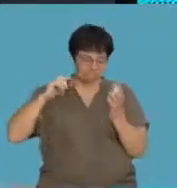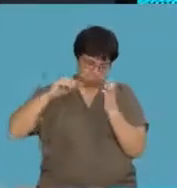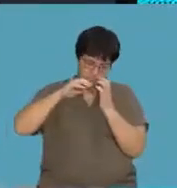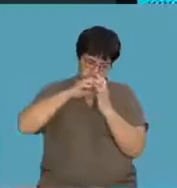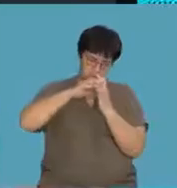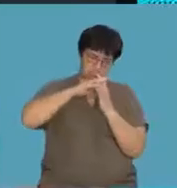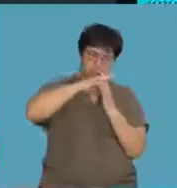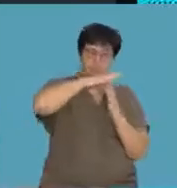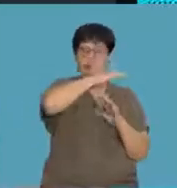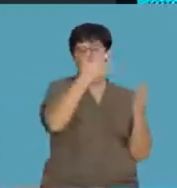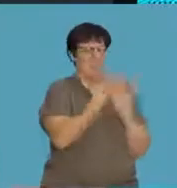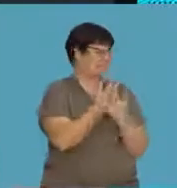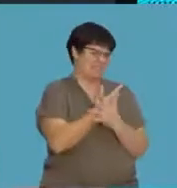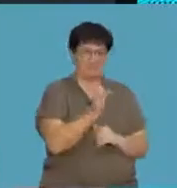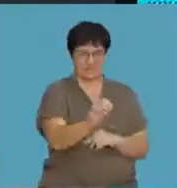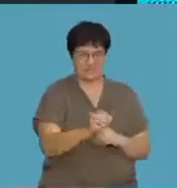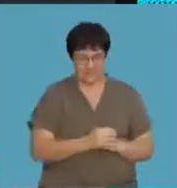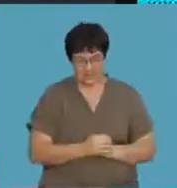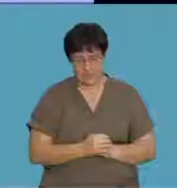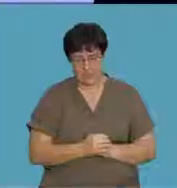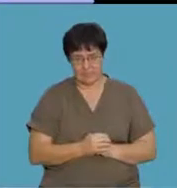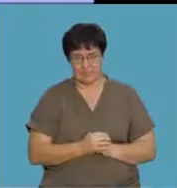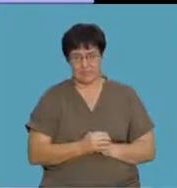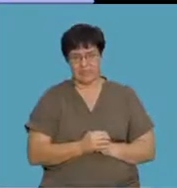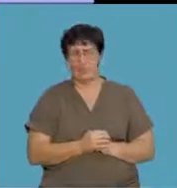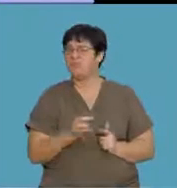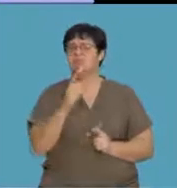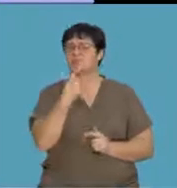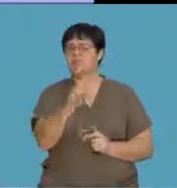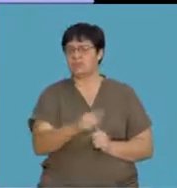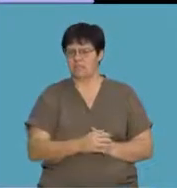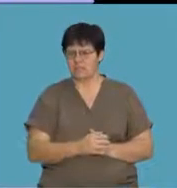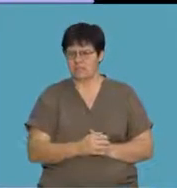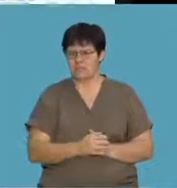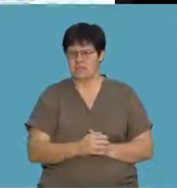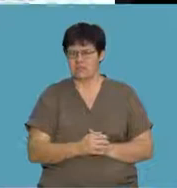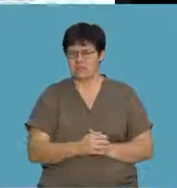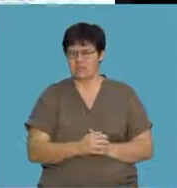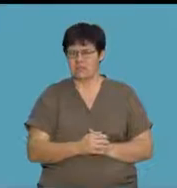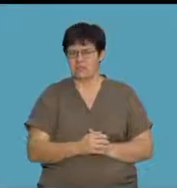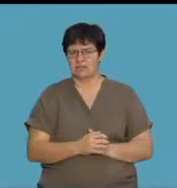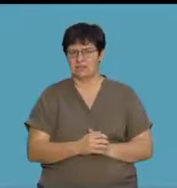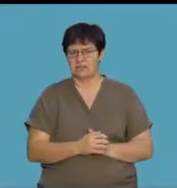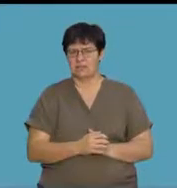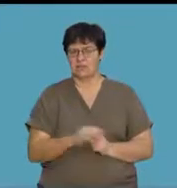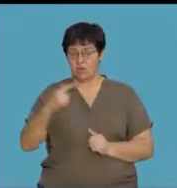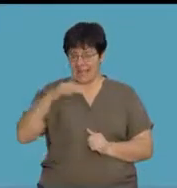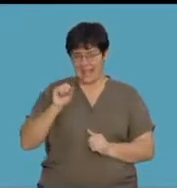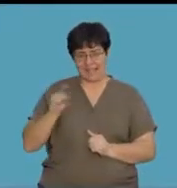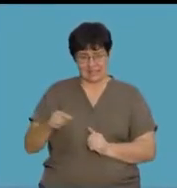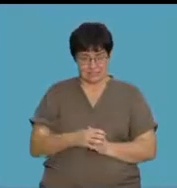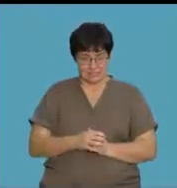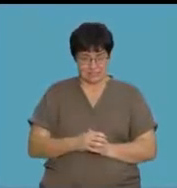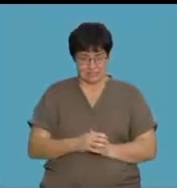are actually moving very, very fast. Okay, so in short, what are we saying in as far as the gases